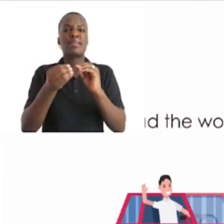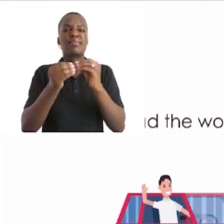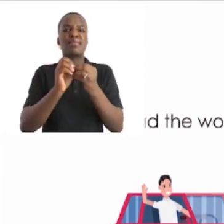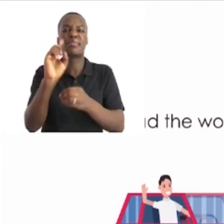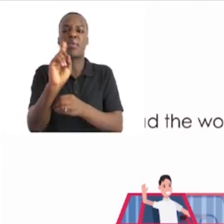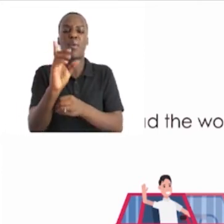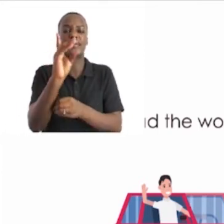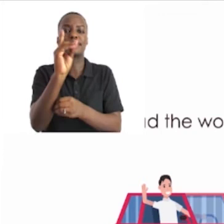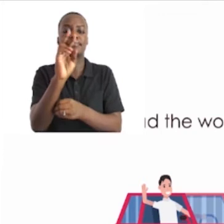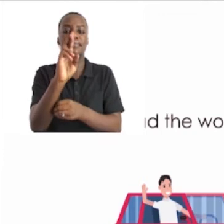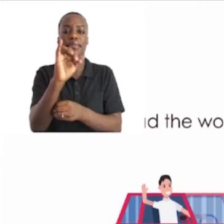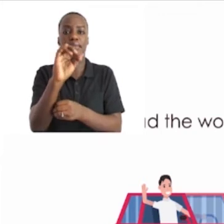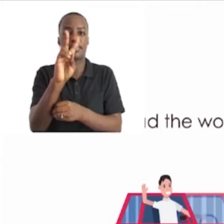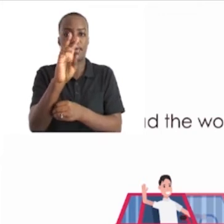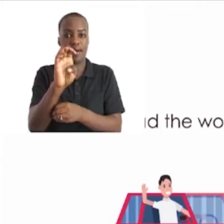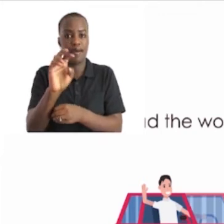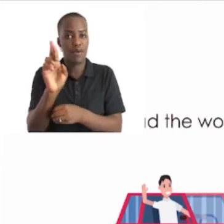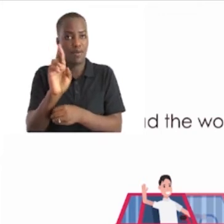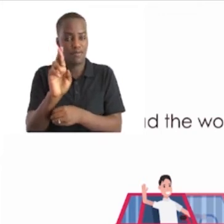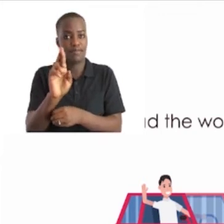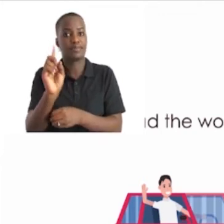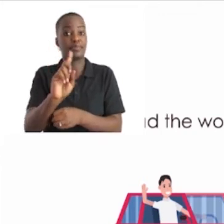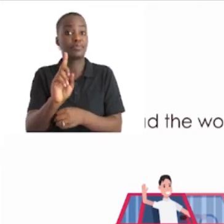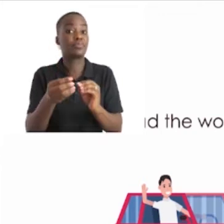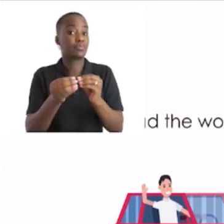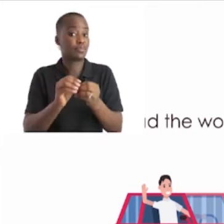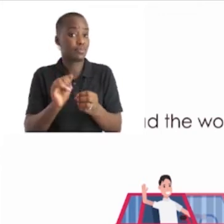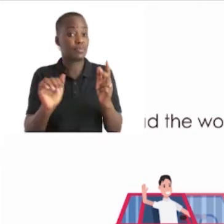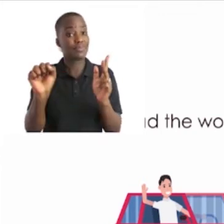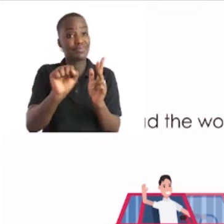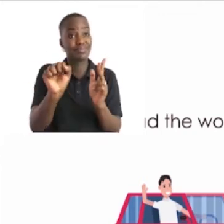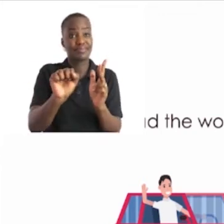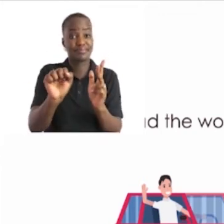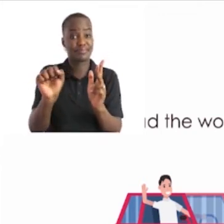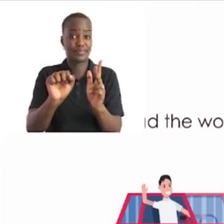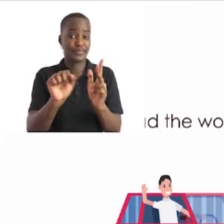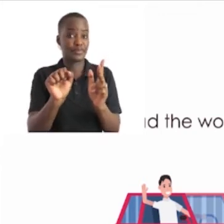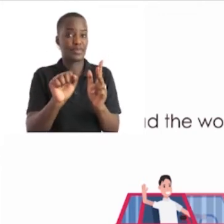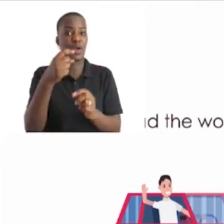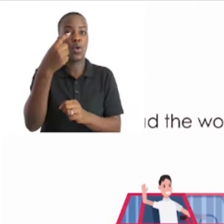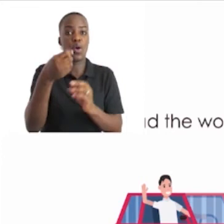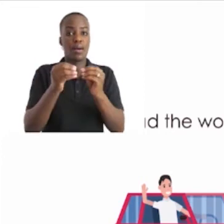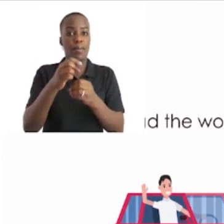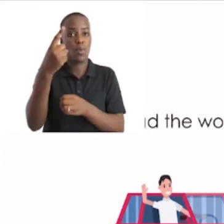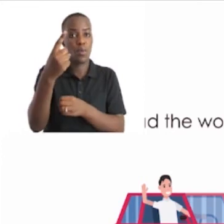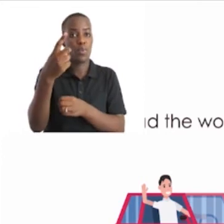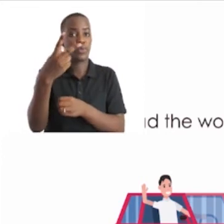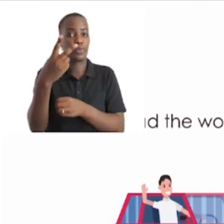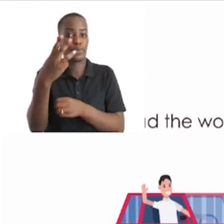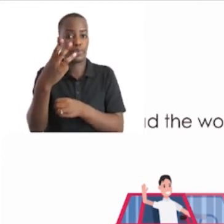in the order that we can see that the word driver comes. Is it 1, 2, 3, or